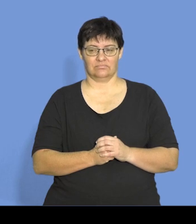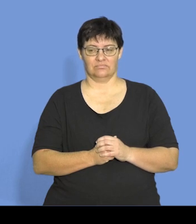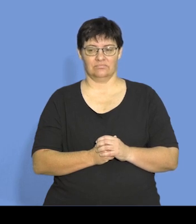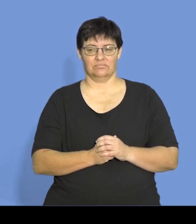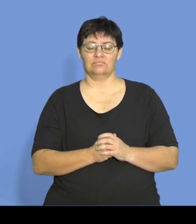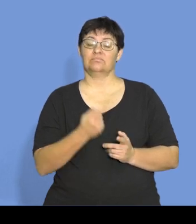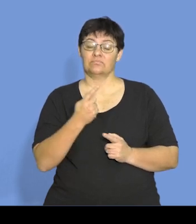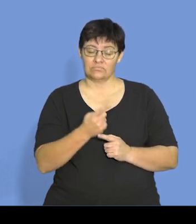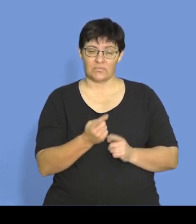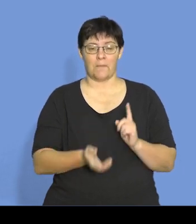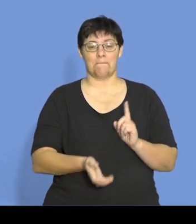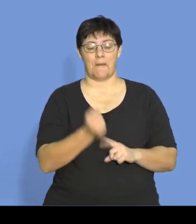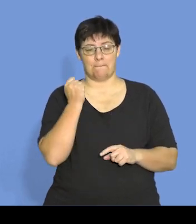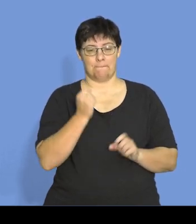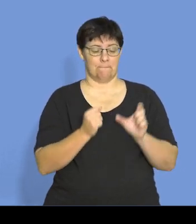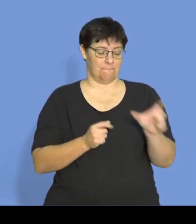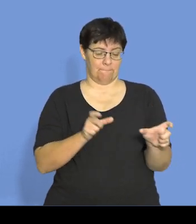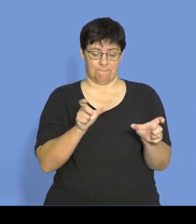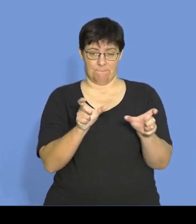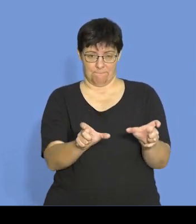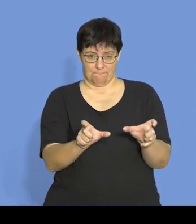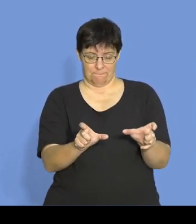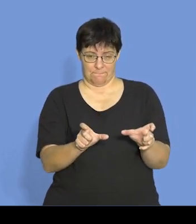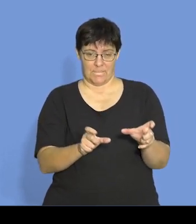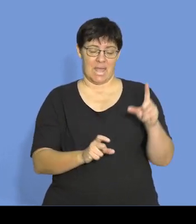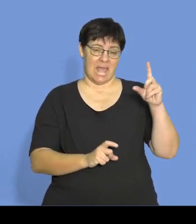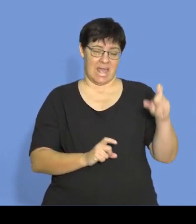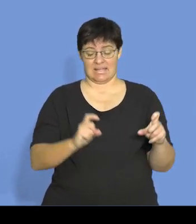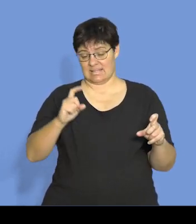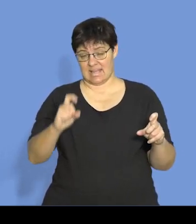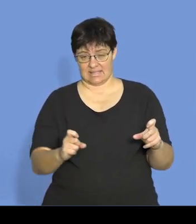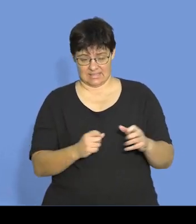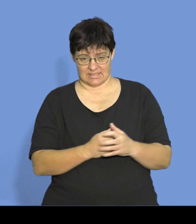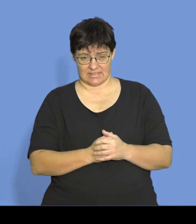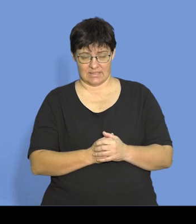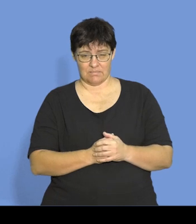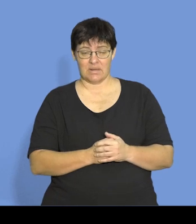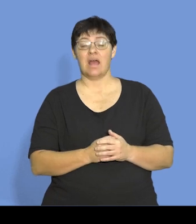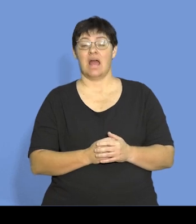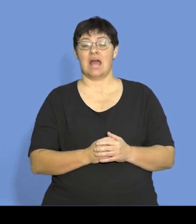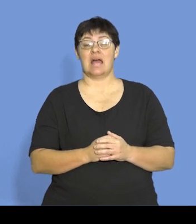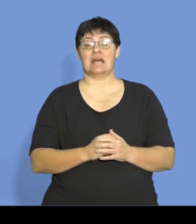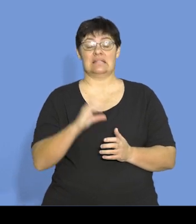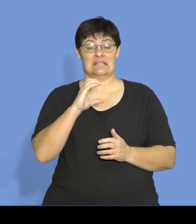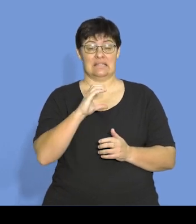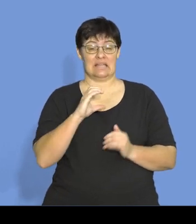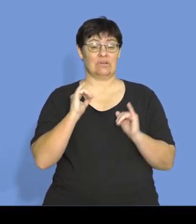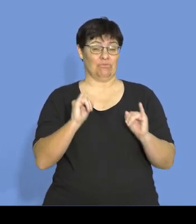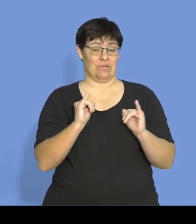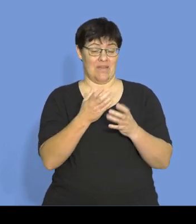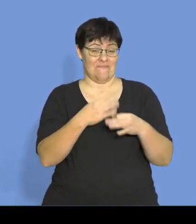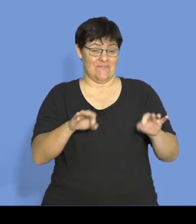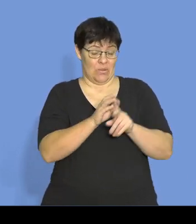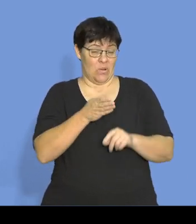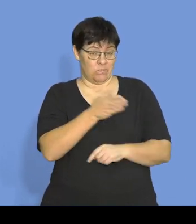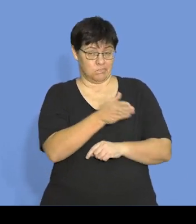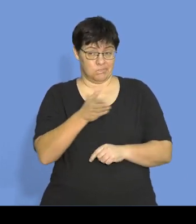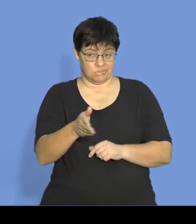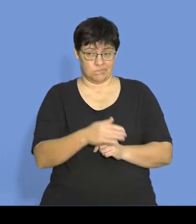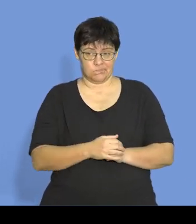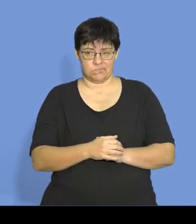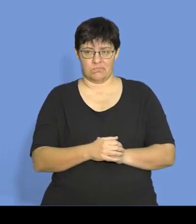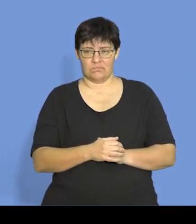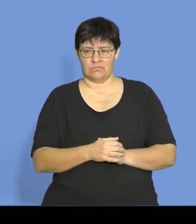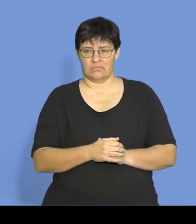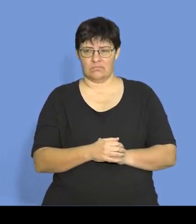then need to find your two x roots, which are our critical values. So let me